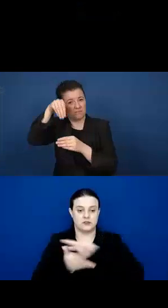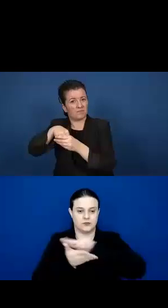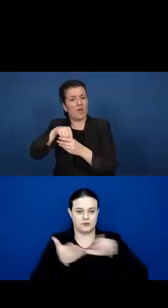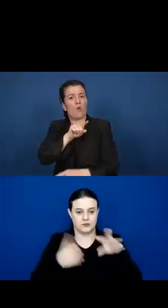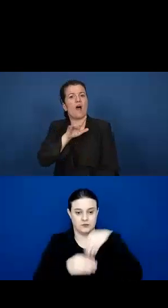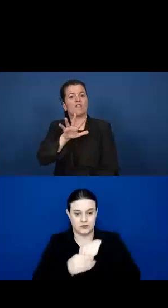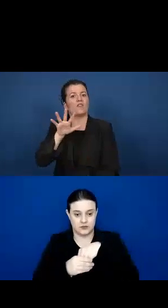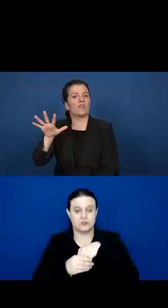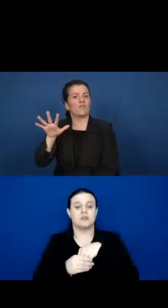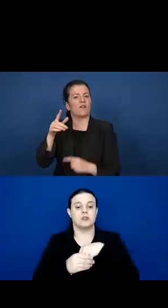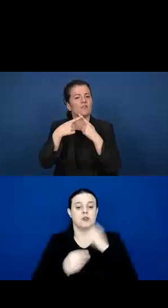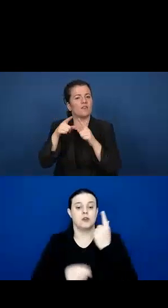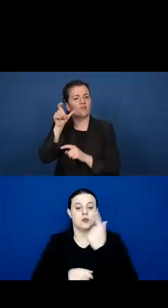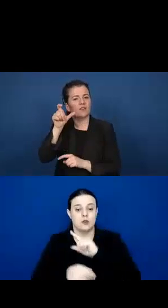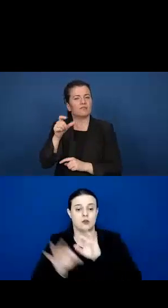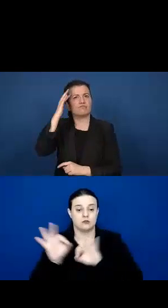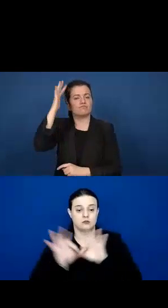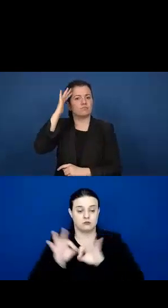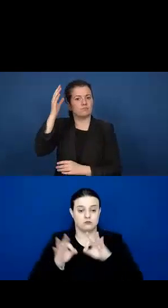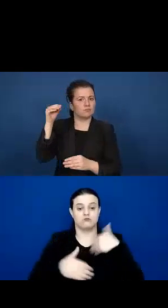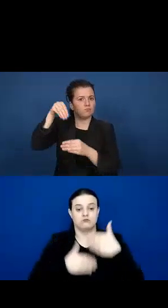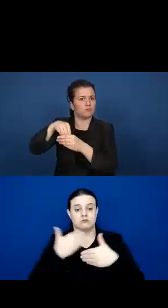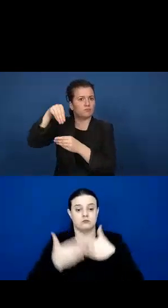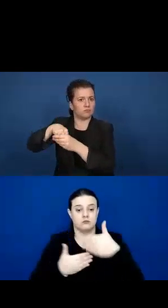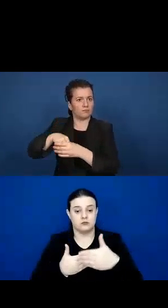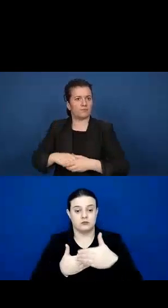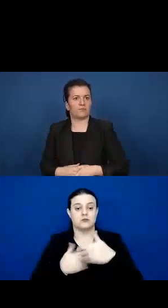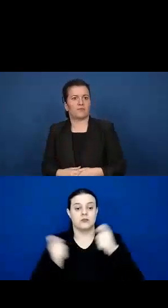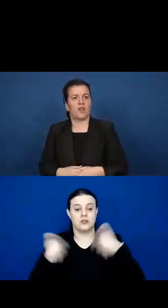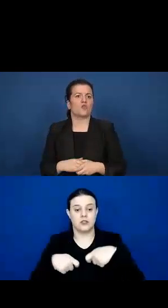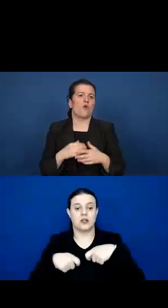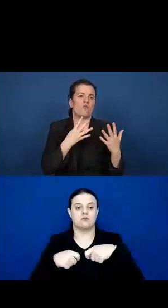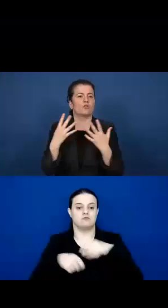enabling sentence construction as well as single-word messages.